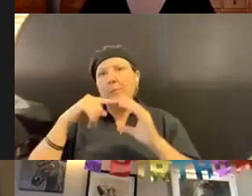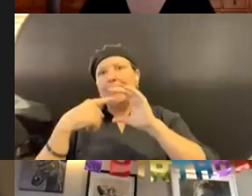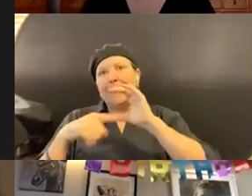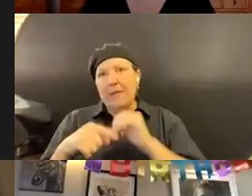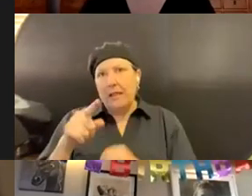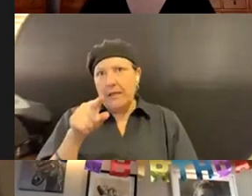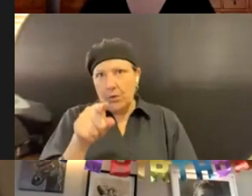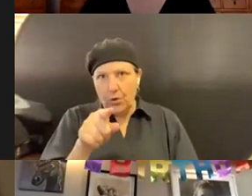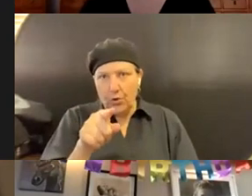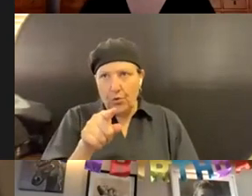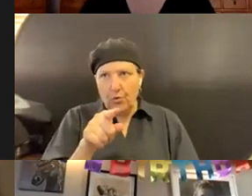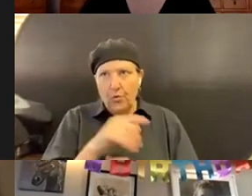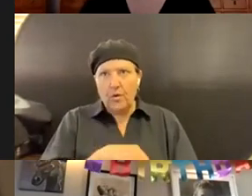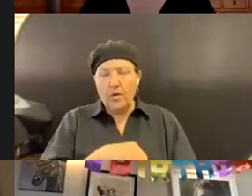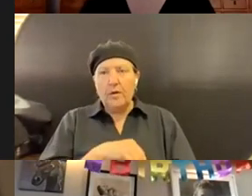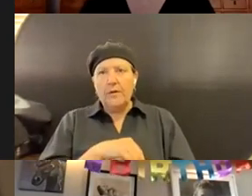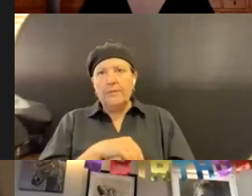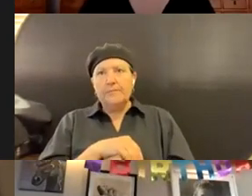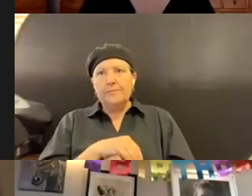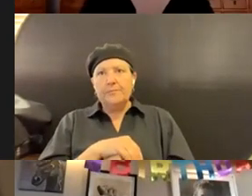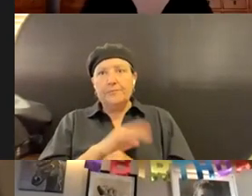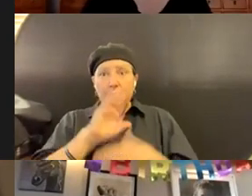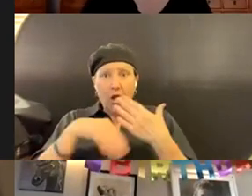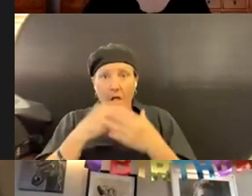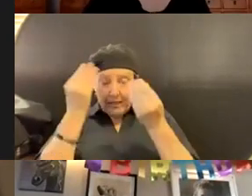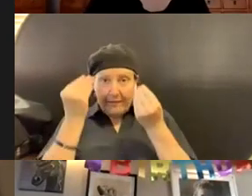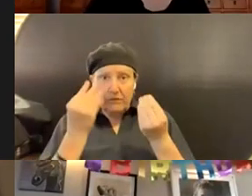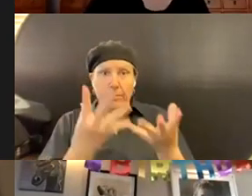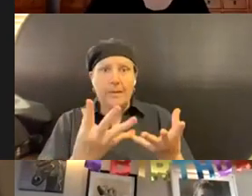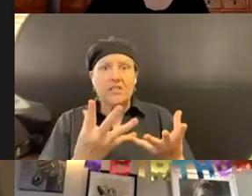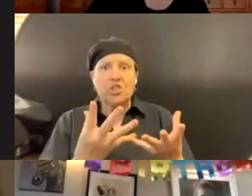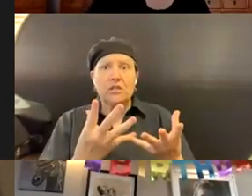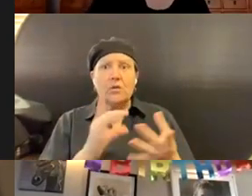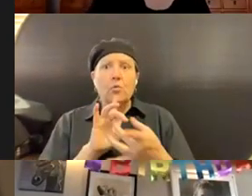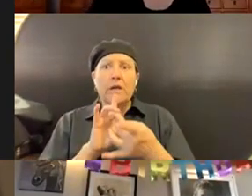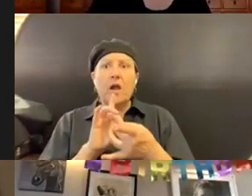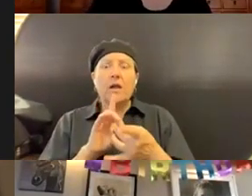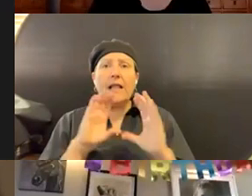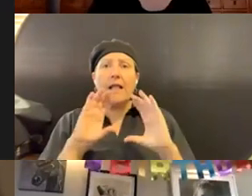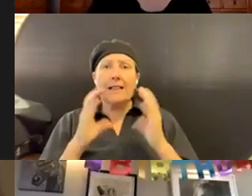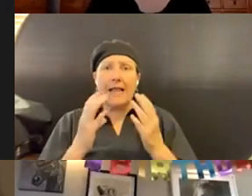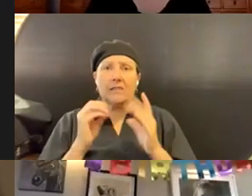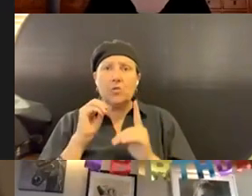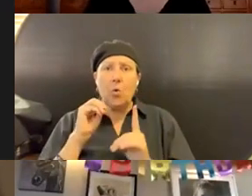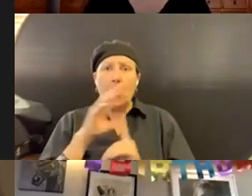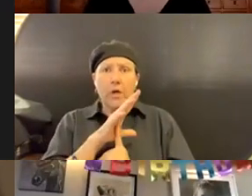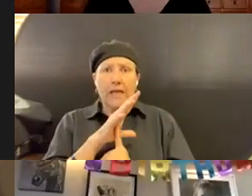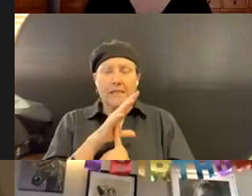if they're in your class about all the information regarding the class orientation. So